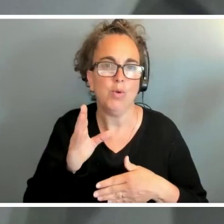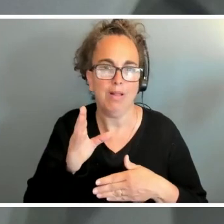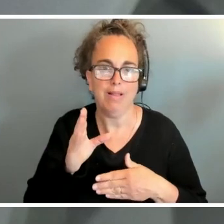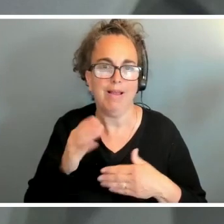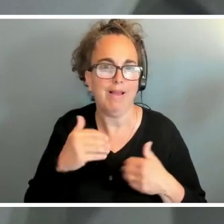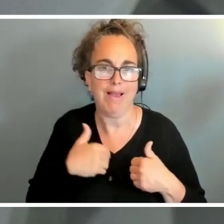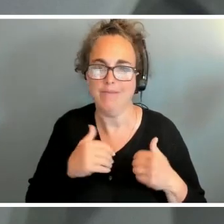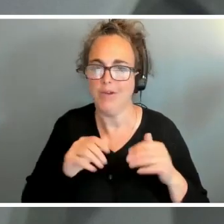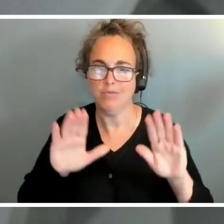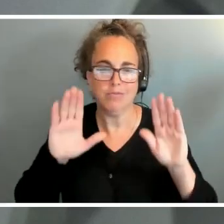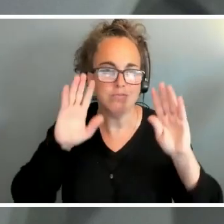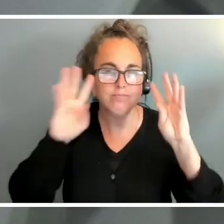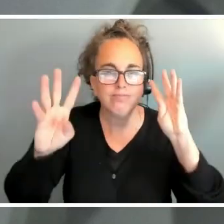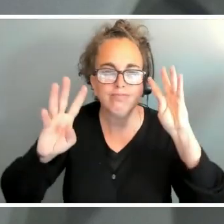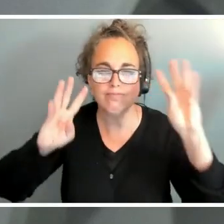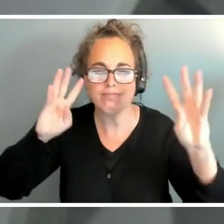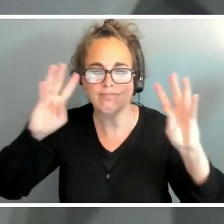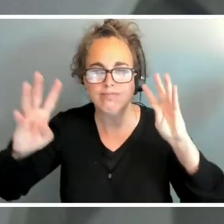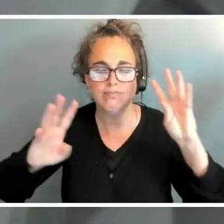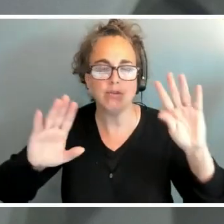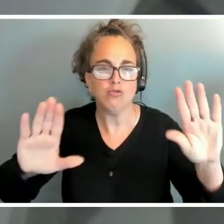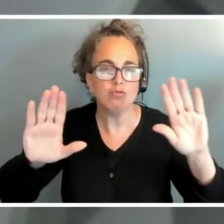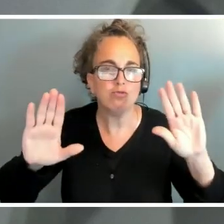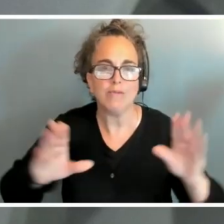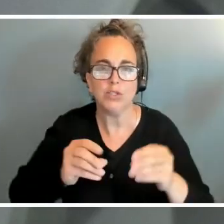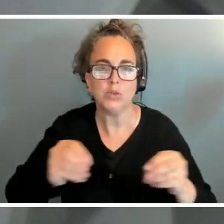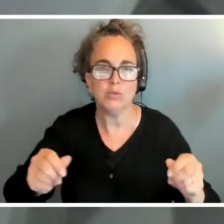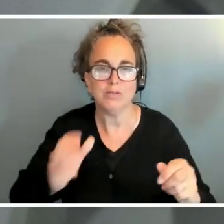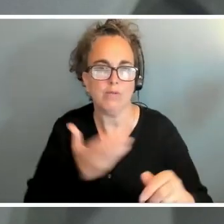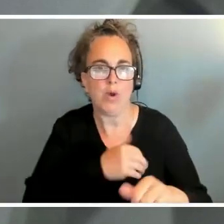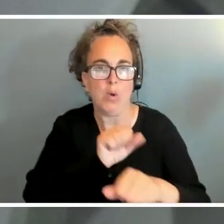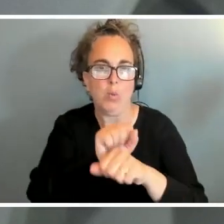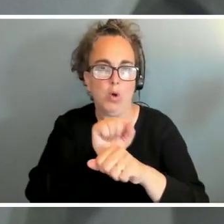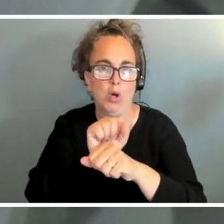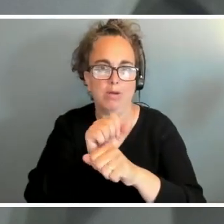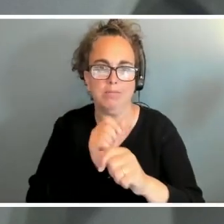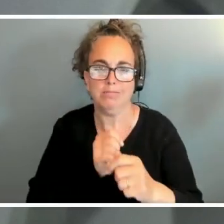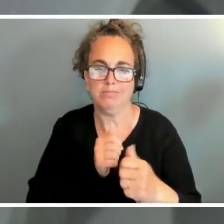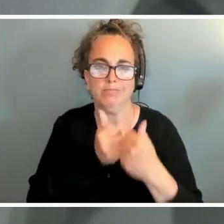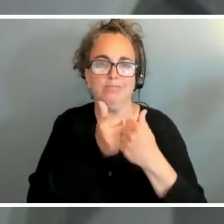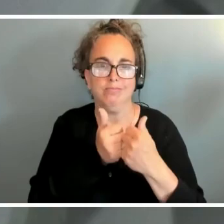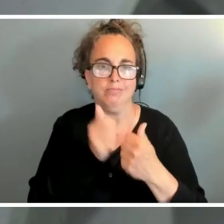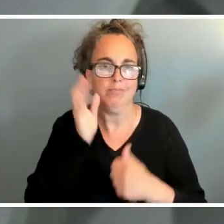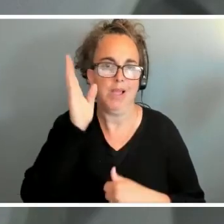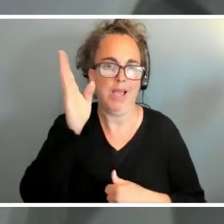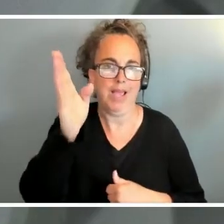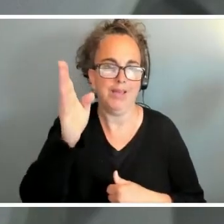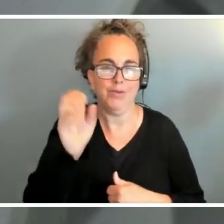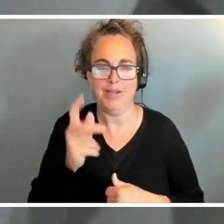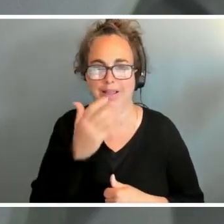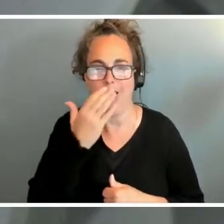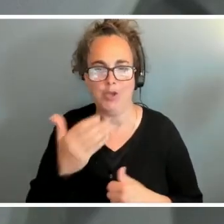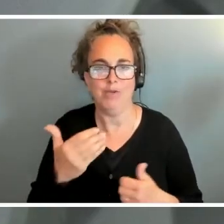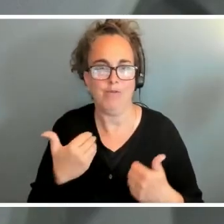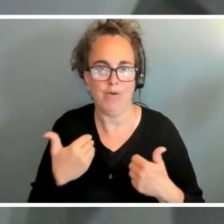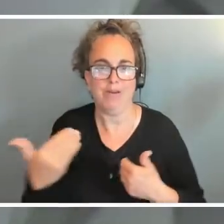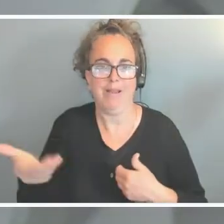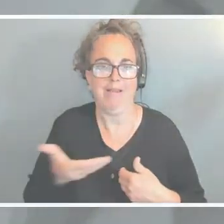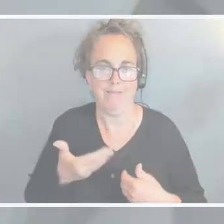terrific solutions for the work we have to do ahead. So again, thank you very much, and thank you for having me.